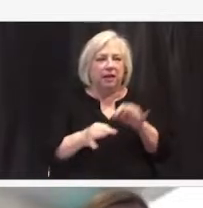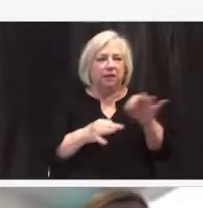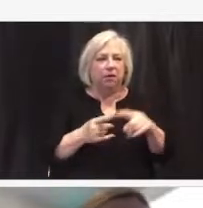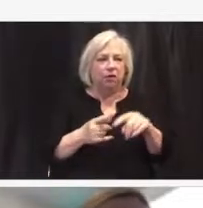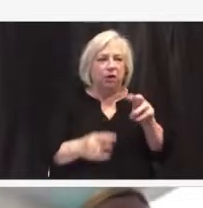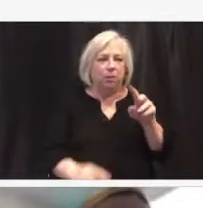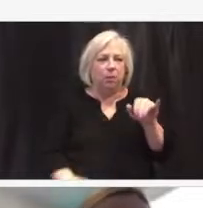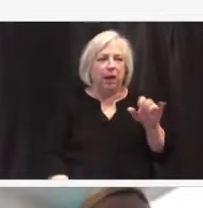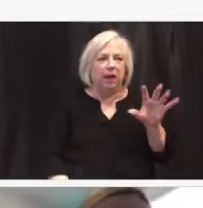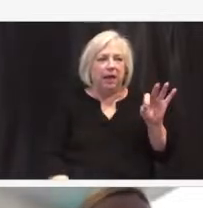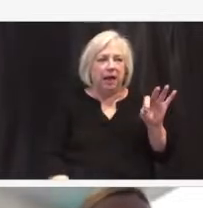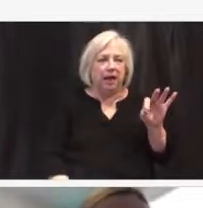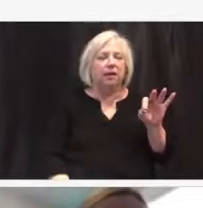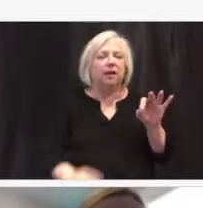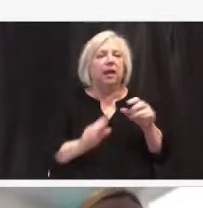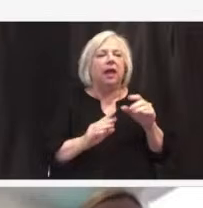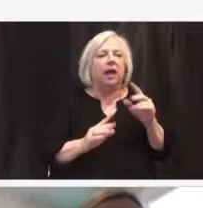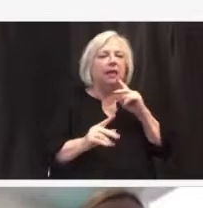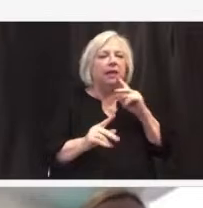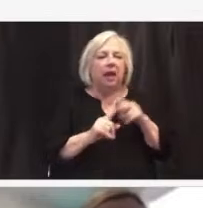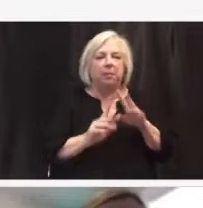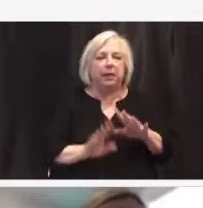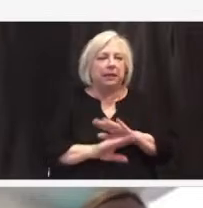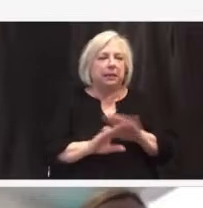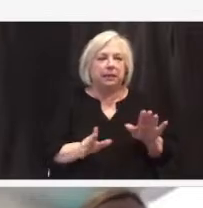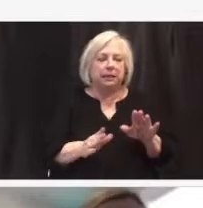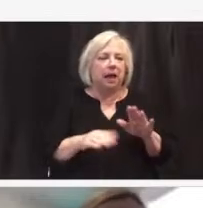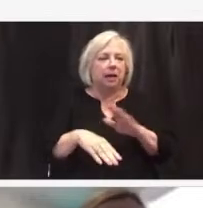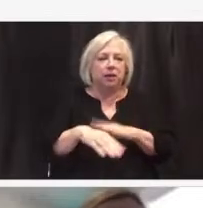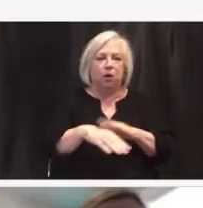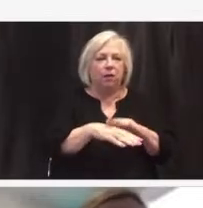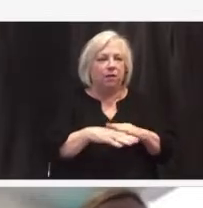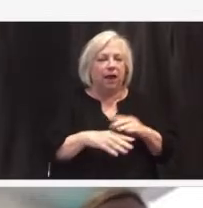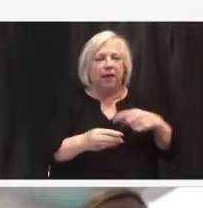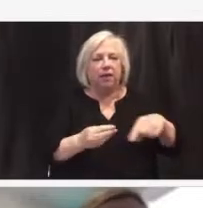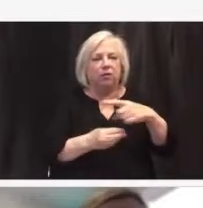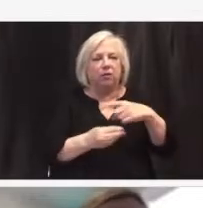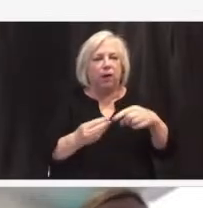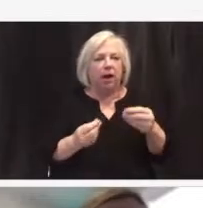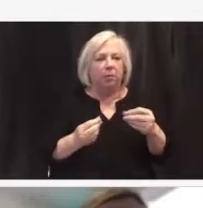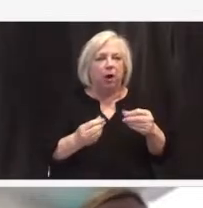9th agenda as the applicant failed to notify the surrounding property owners.